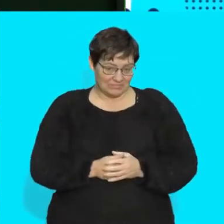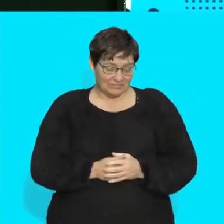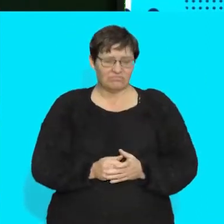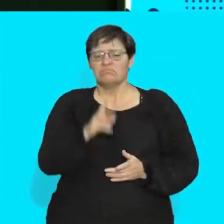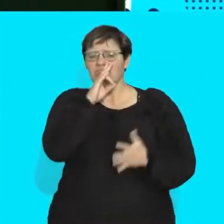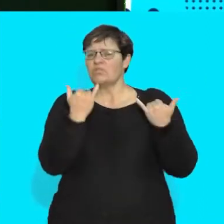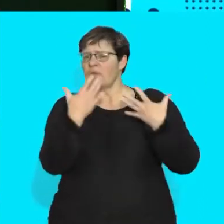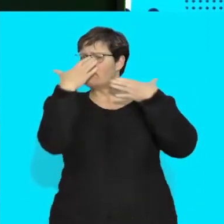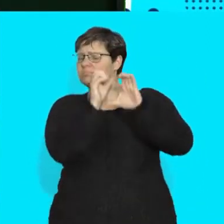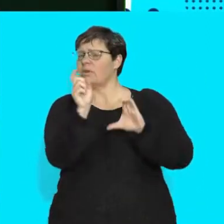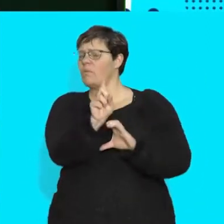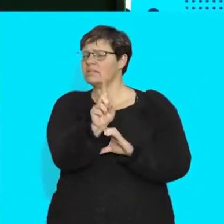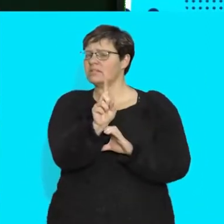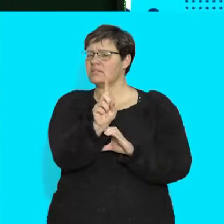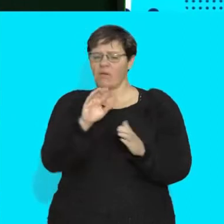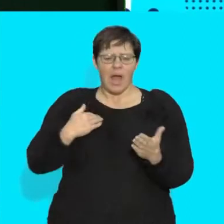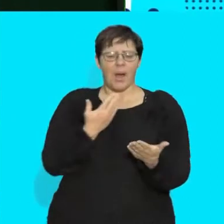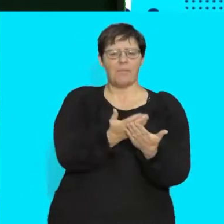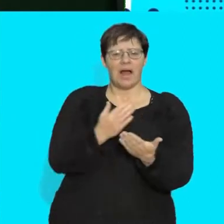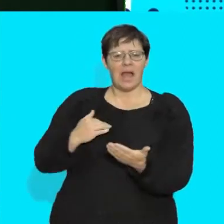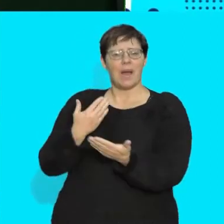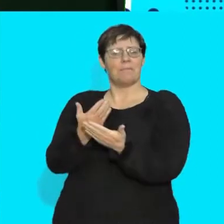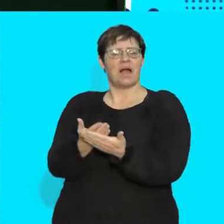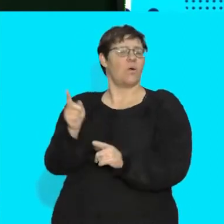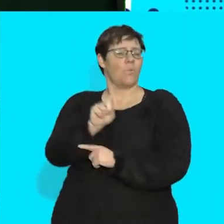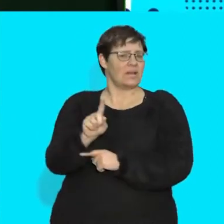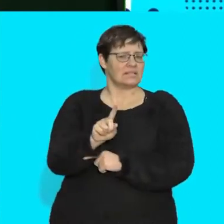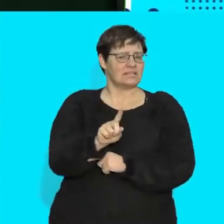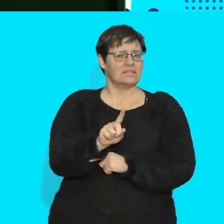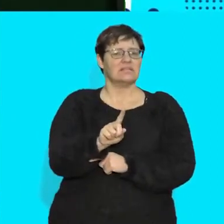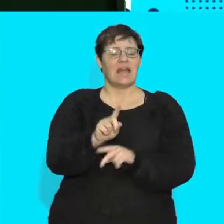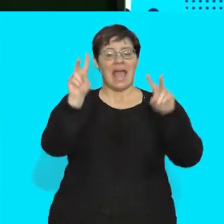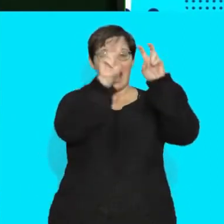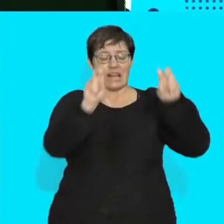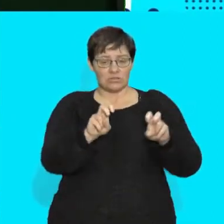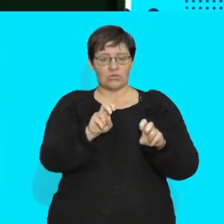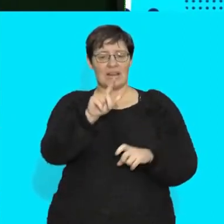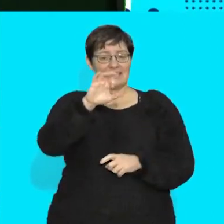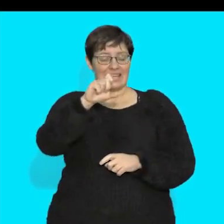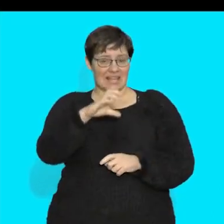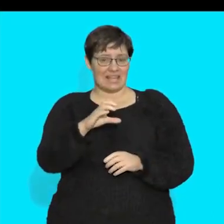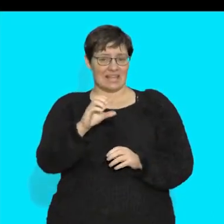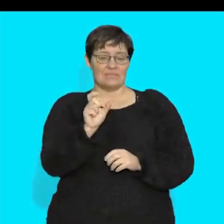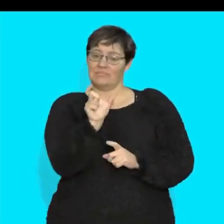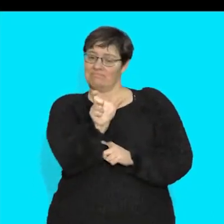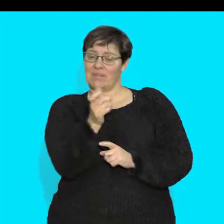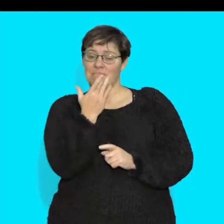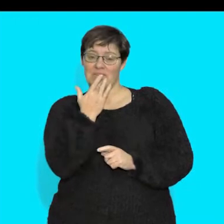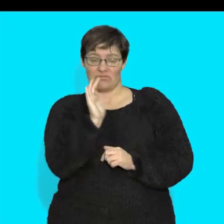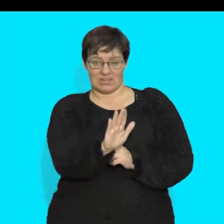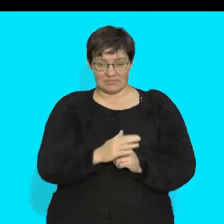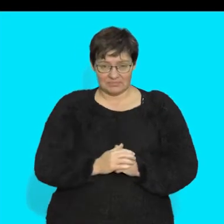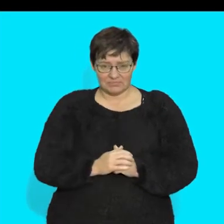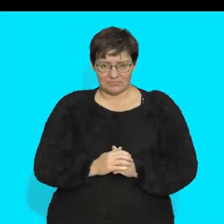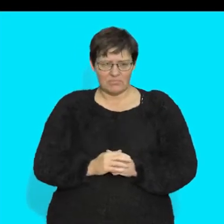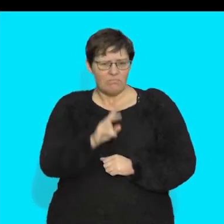we're going to focus on the applications of the electrolytic cell. So let's go to it straight away. So as we